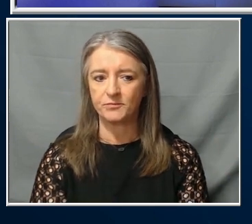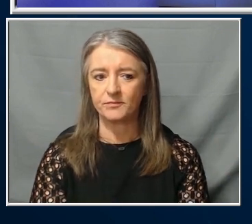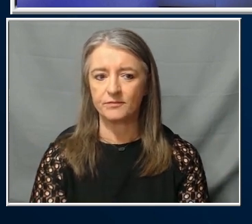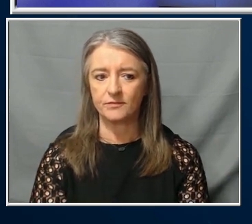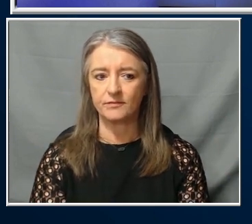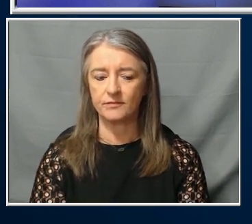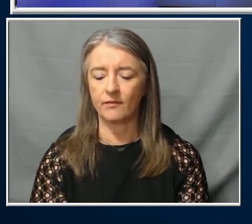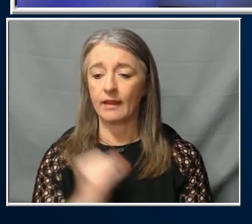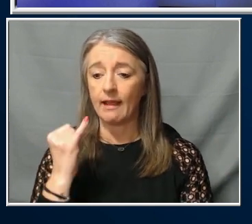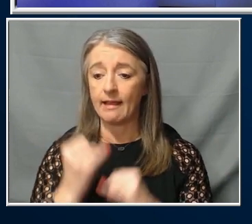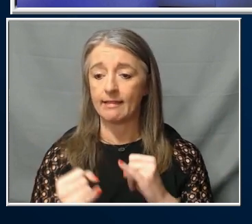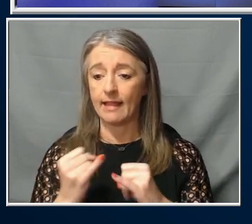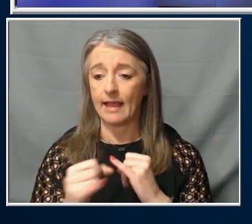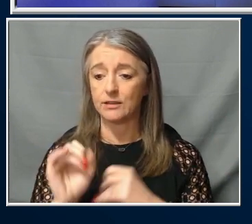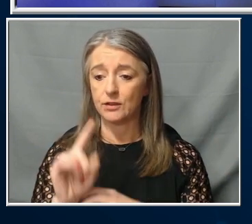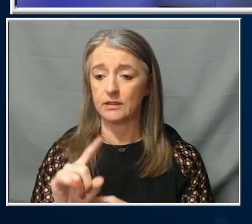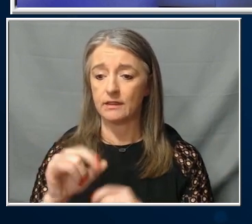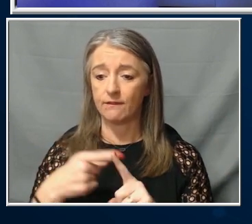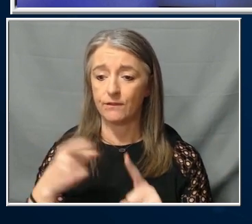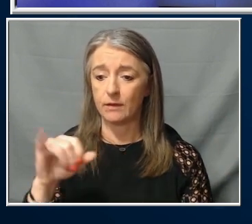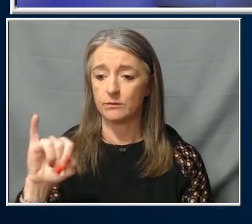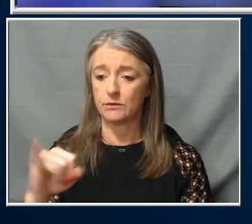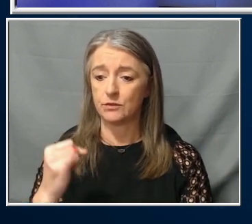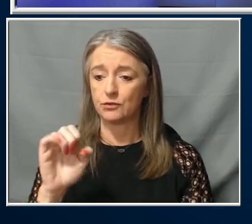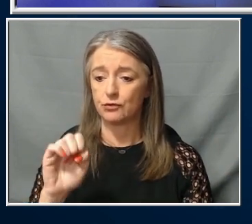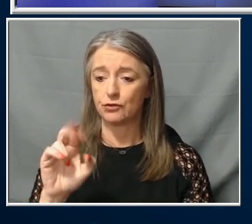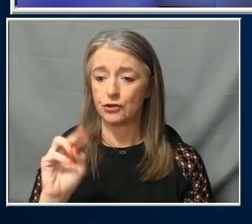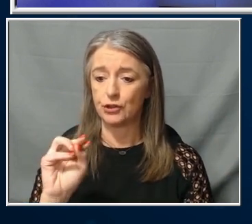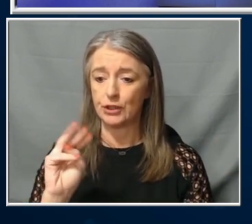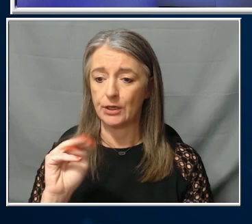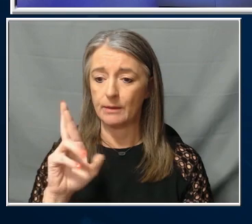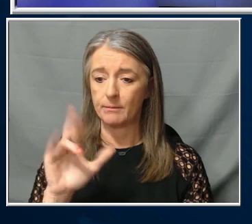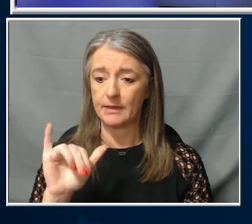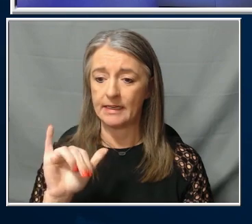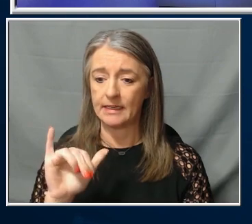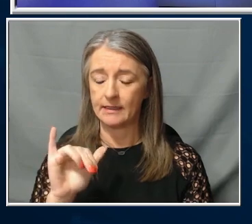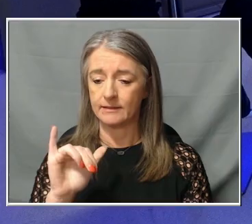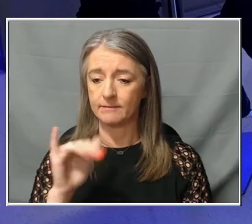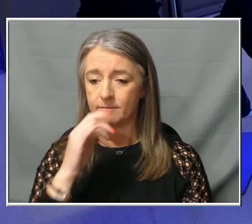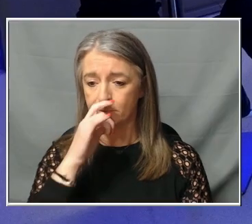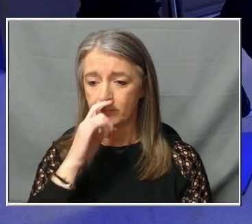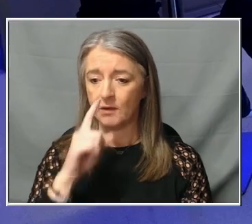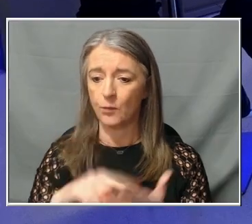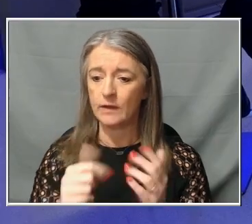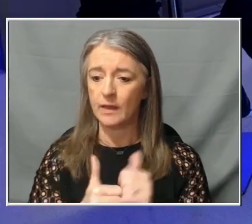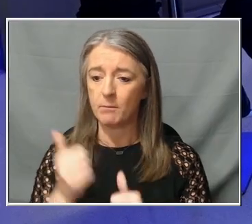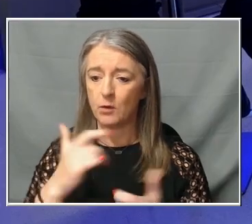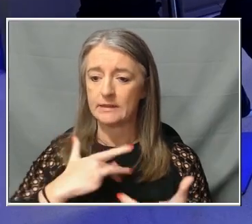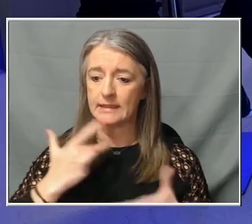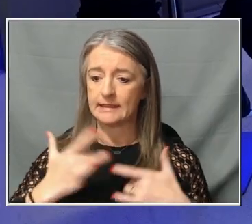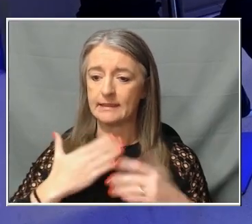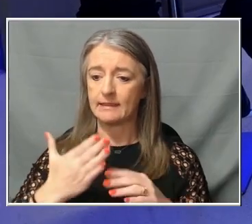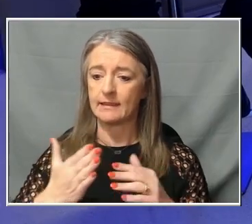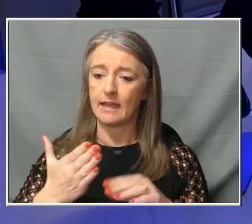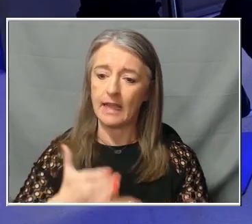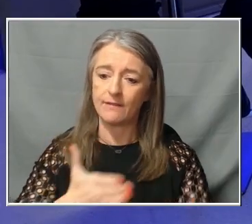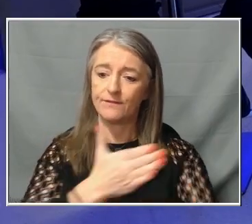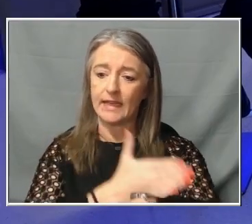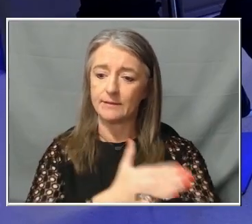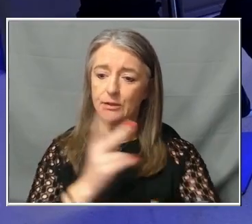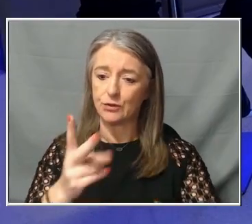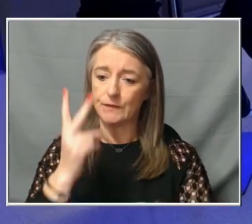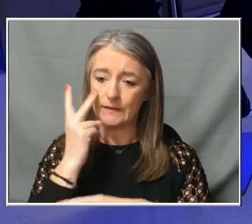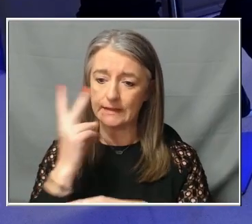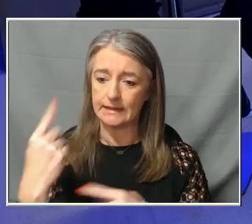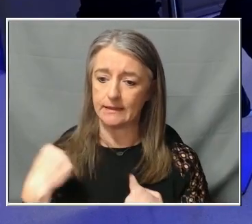Last question is going to be from Jeremy, and I'm going to ask everyone, but I'm going to start with Dr. Camerata. What's the most exciting advancement that you've seen when